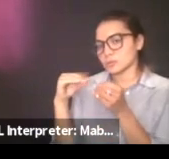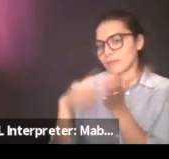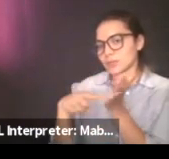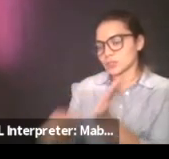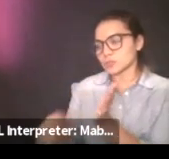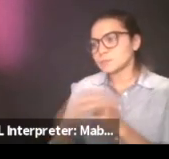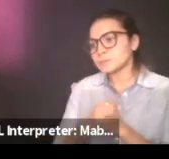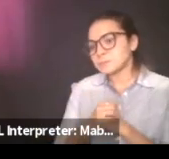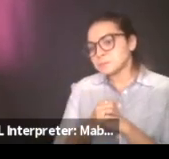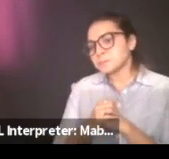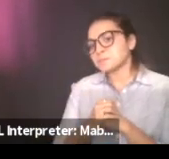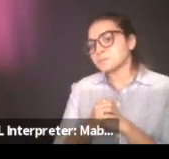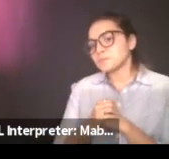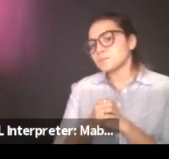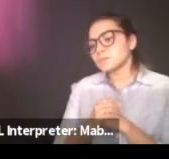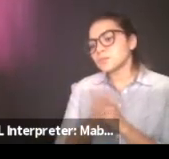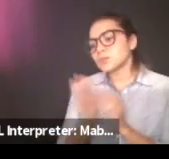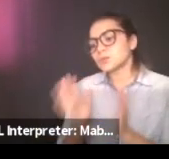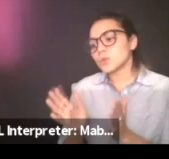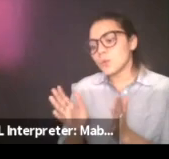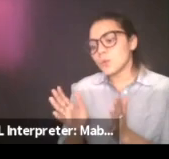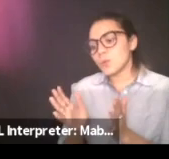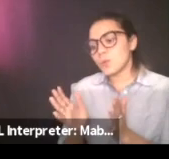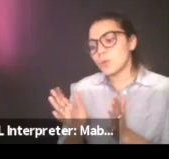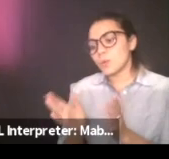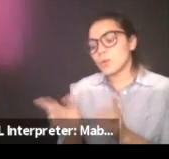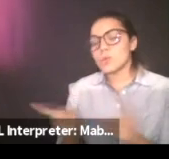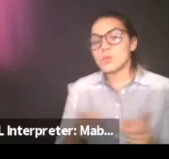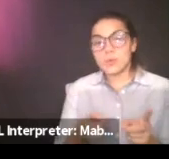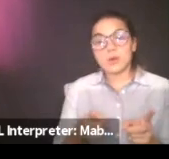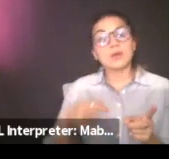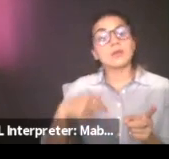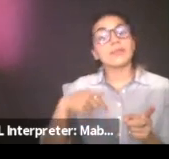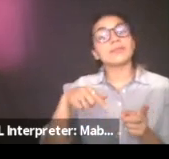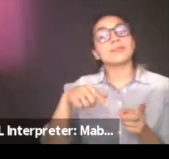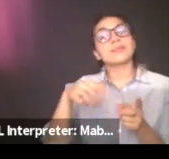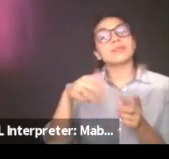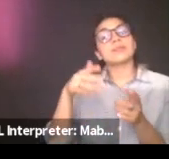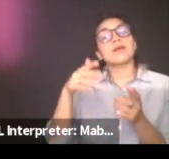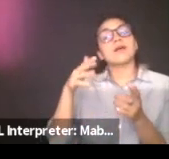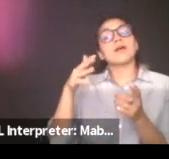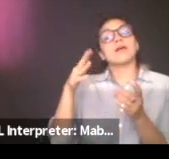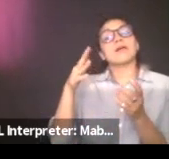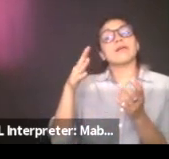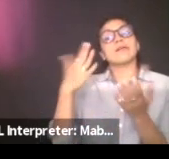around how the nonprofit industrial complex has been working